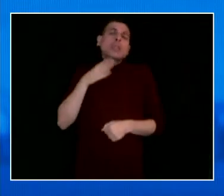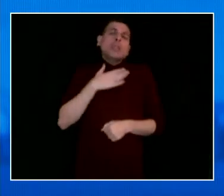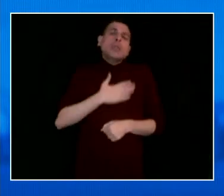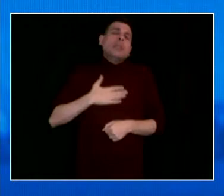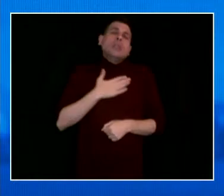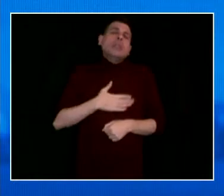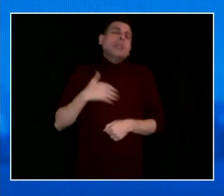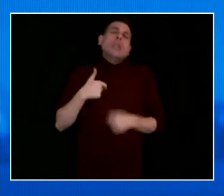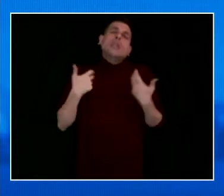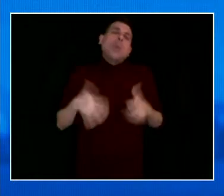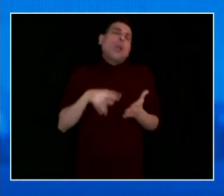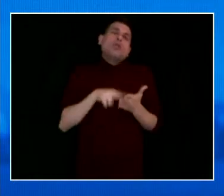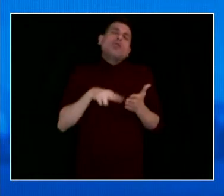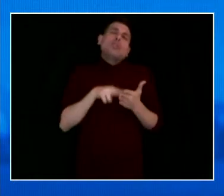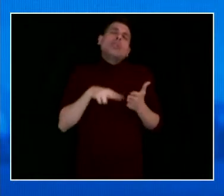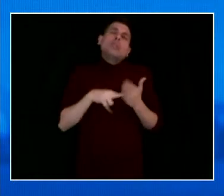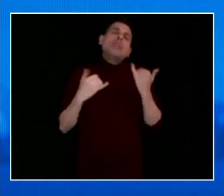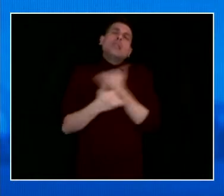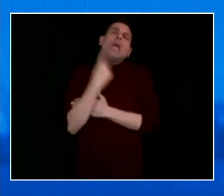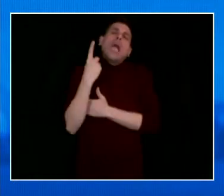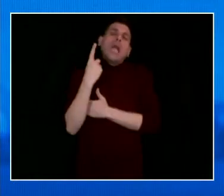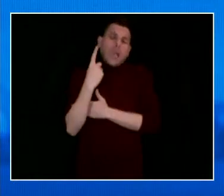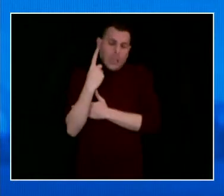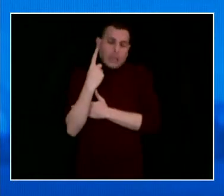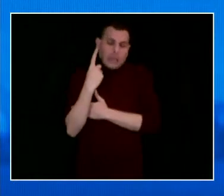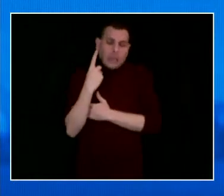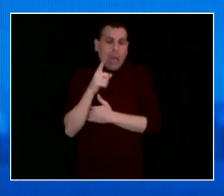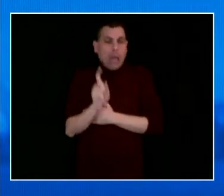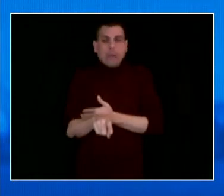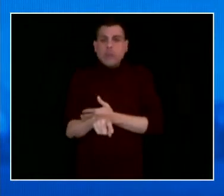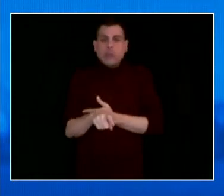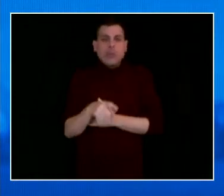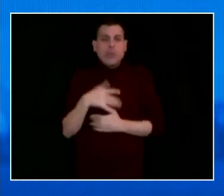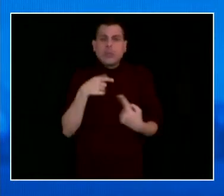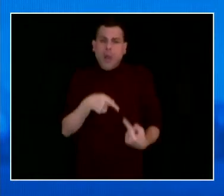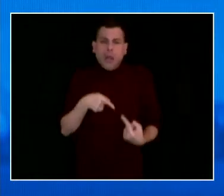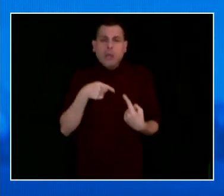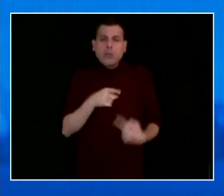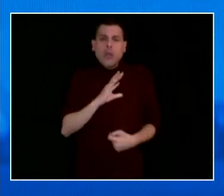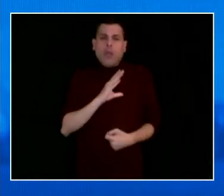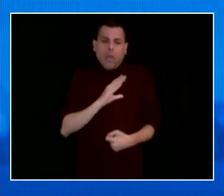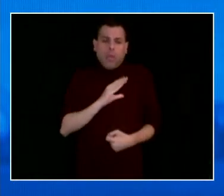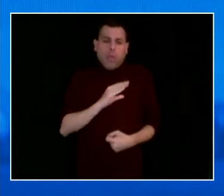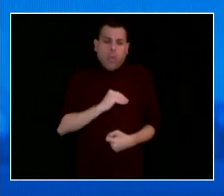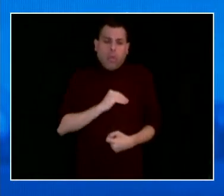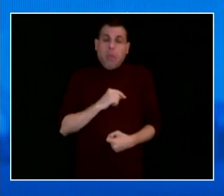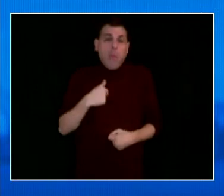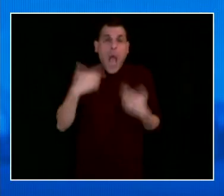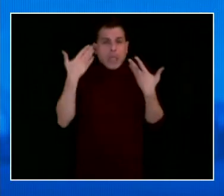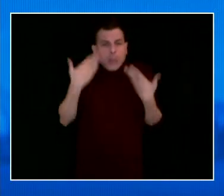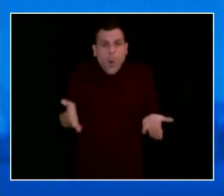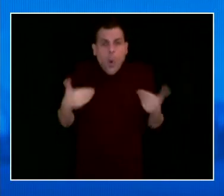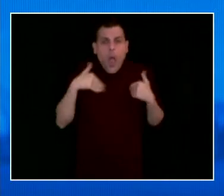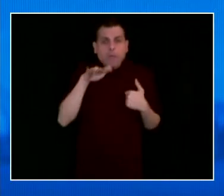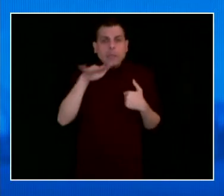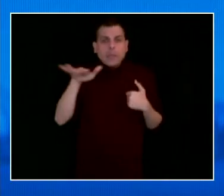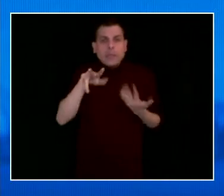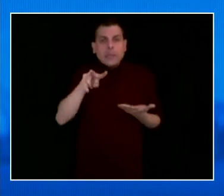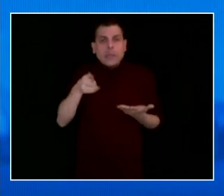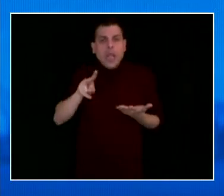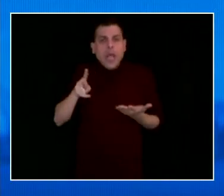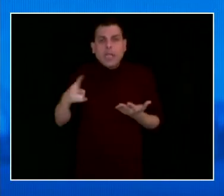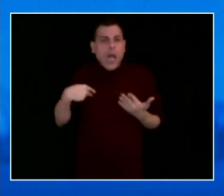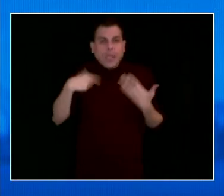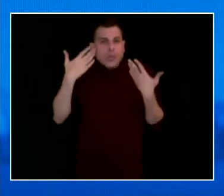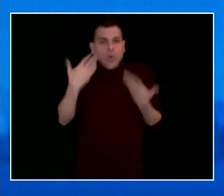college. But the experience of seeing how government can fail our students stayed with me. It never left me. And